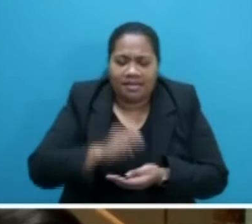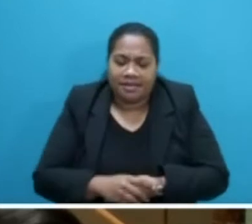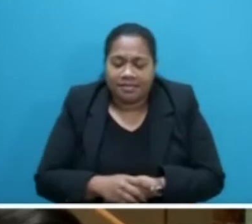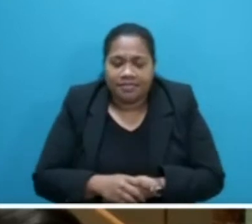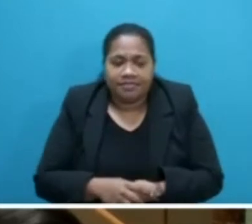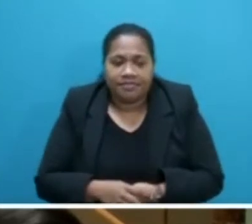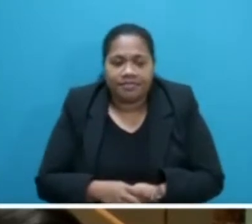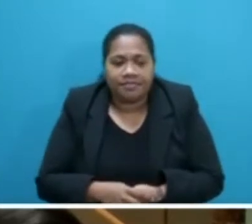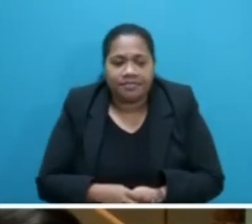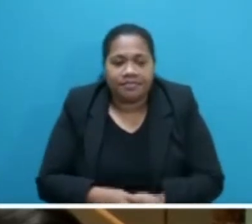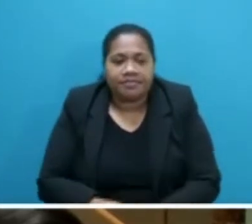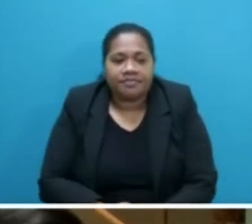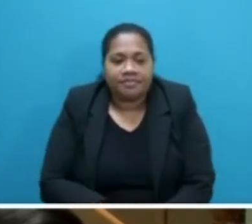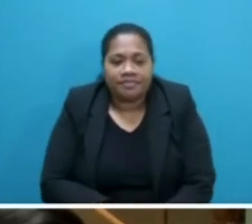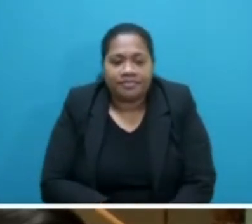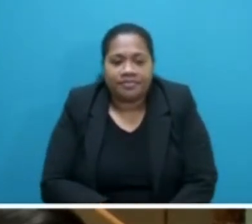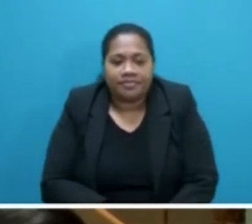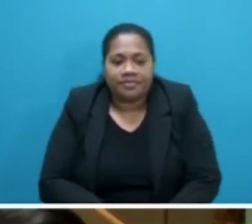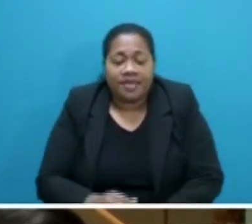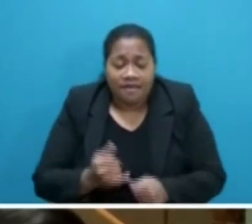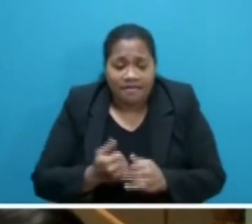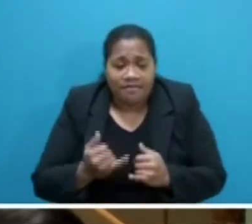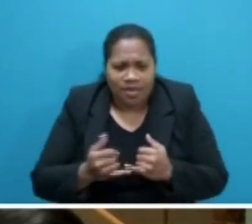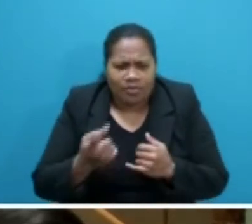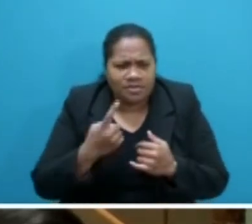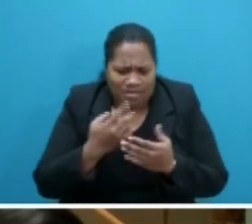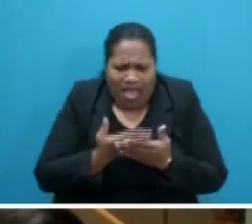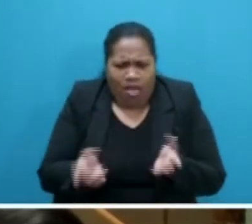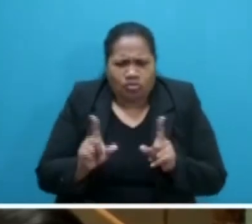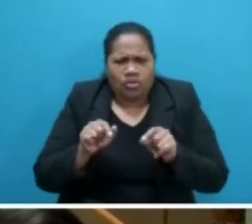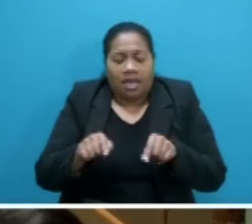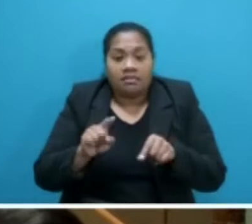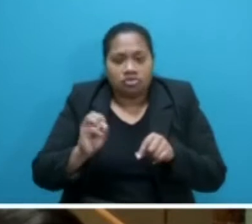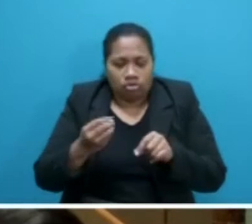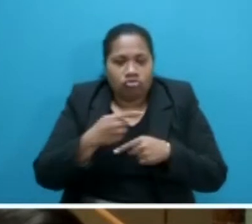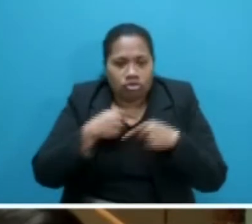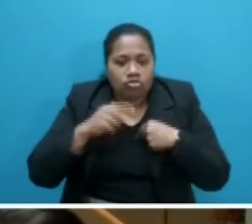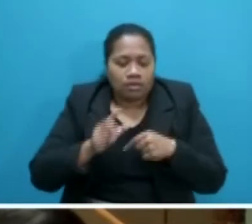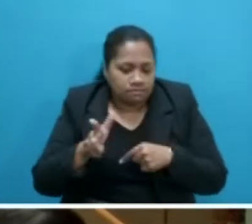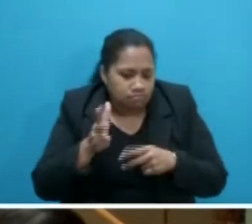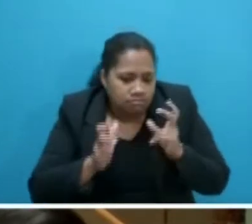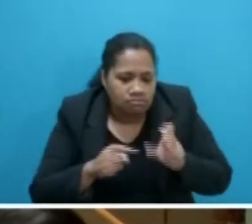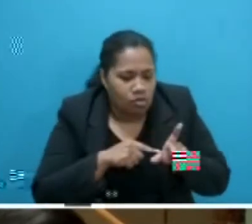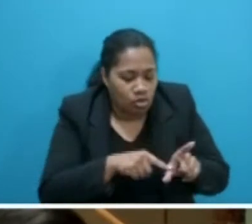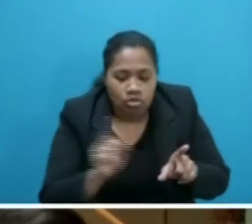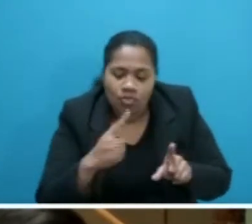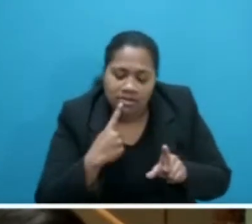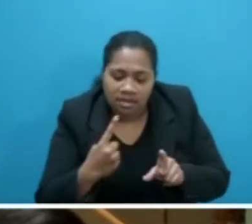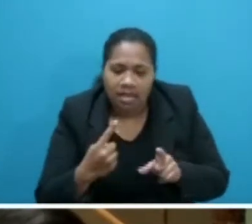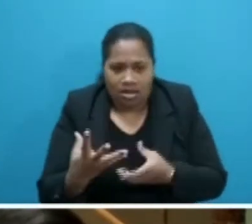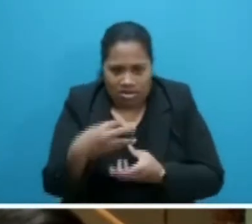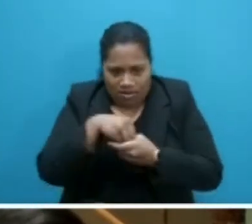Speaker? Very simple, by opening our ears to what our youth have to say and by involving